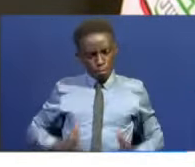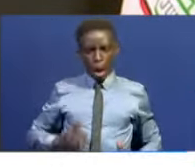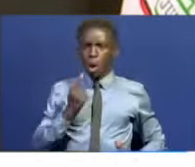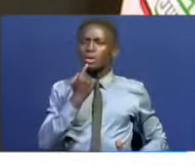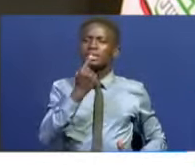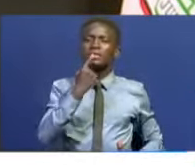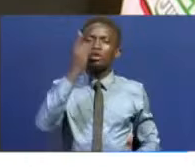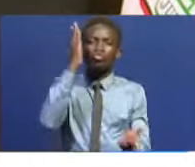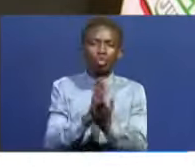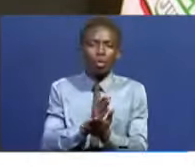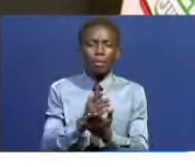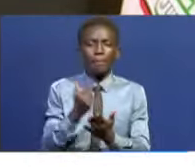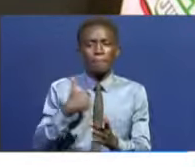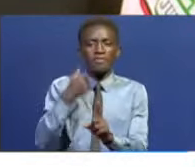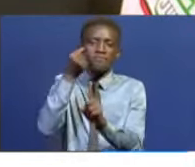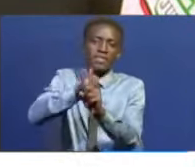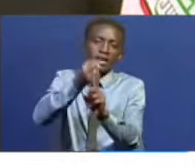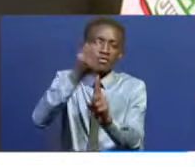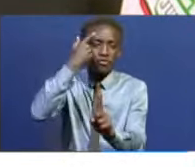Kenya.